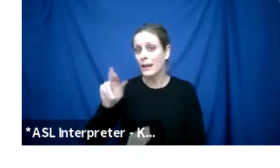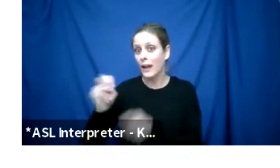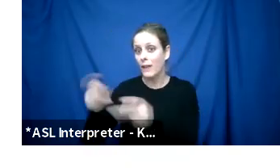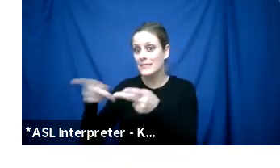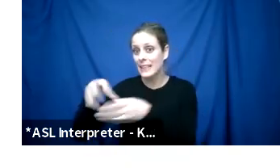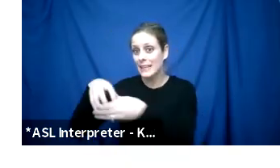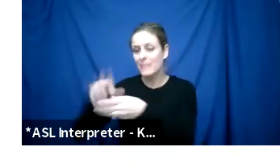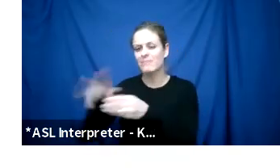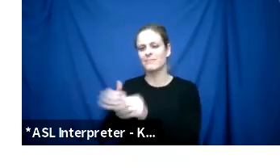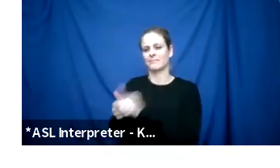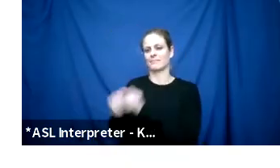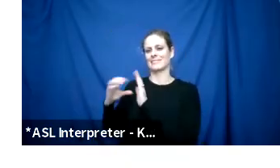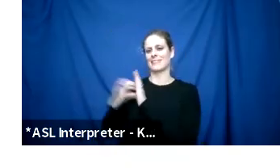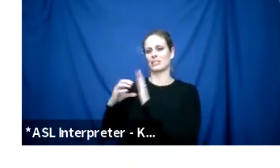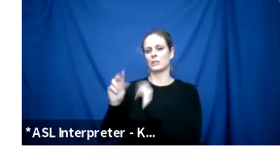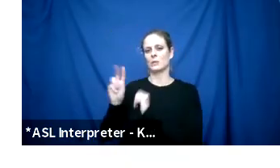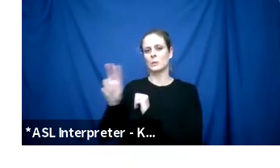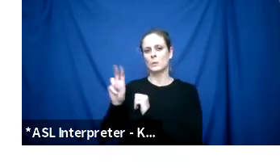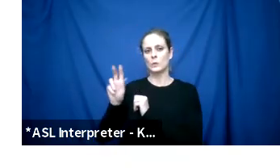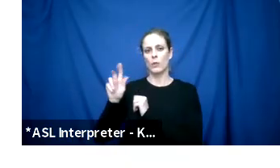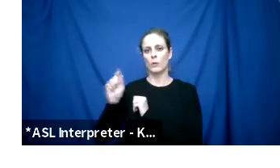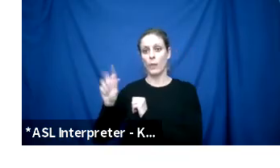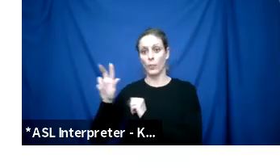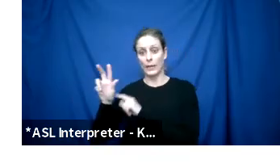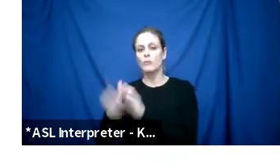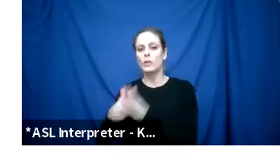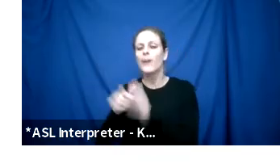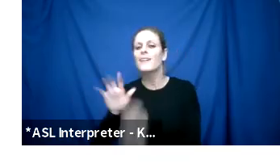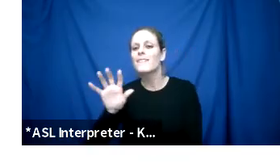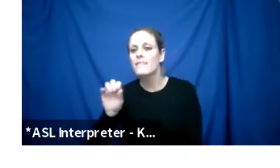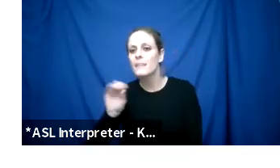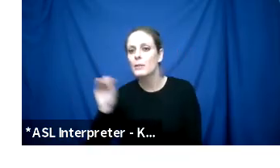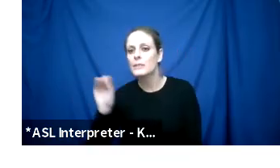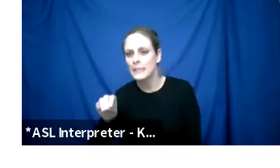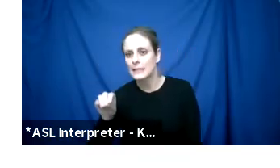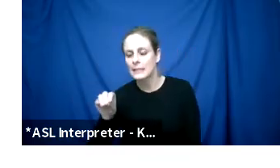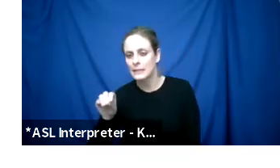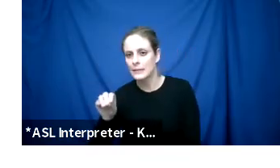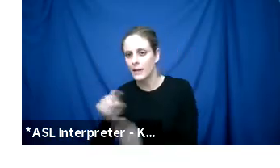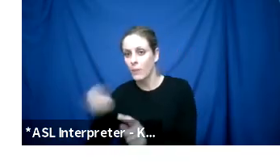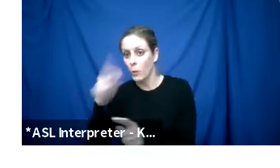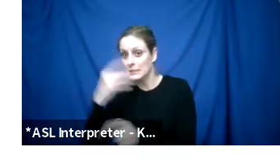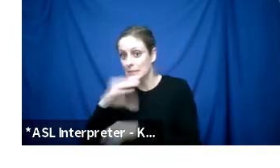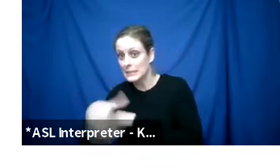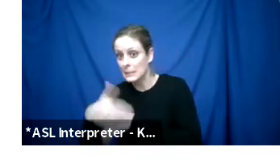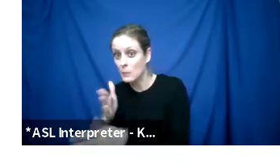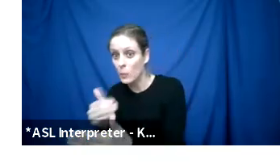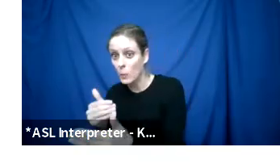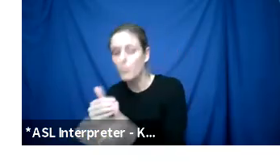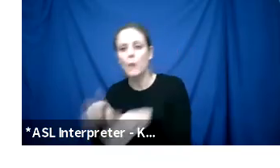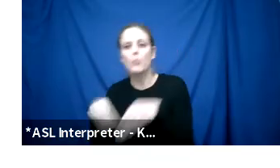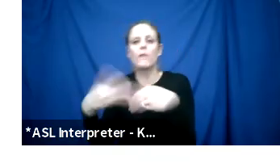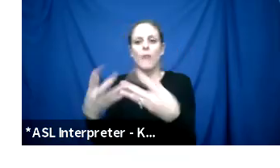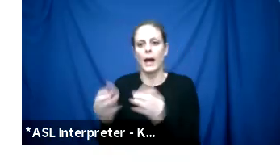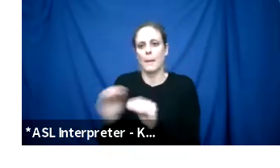referenced in section 223.3, it requires that 50% of patient sleeping rooms provide mobility